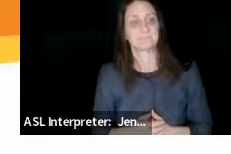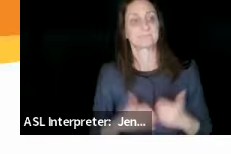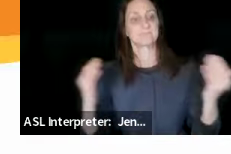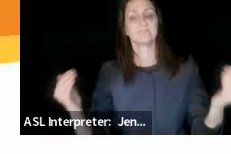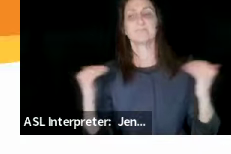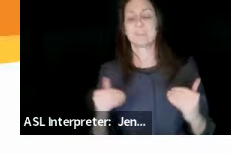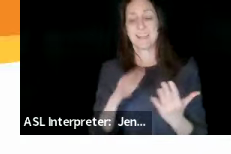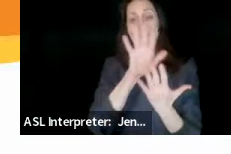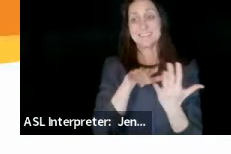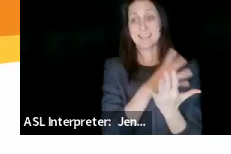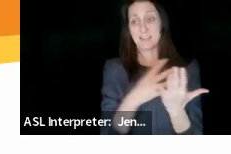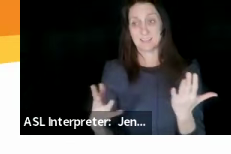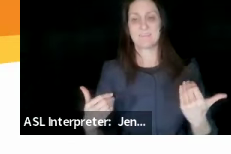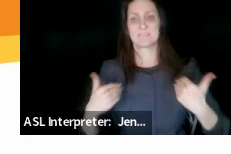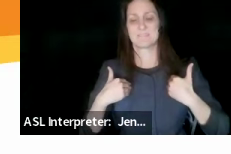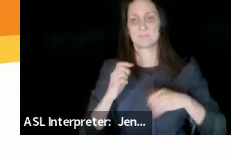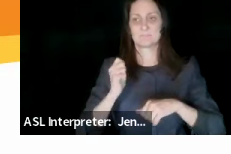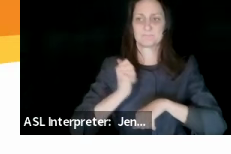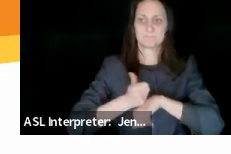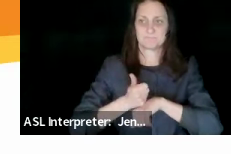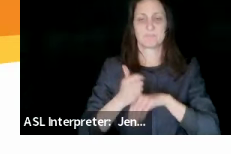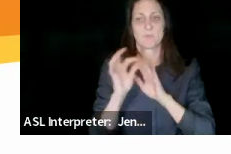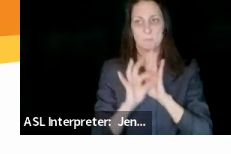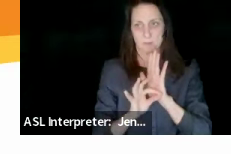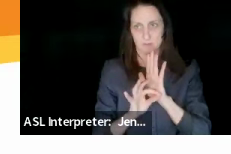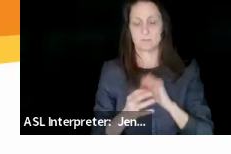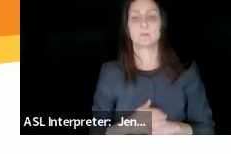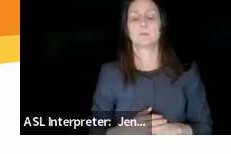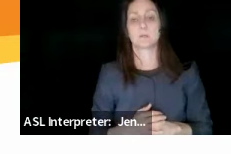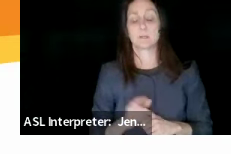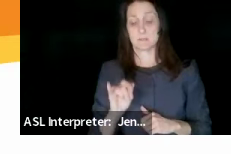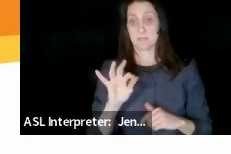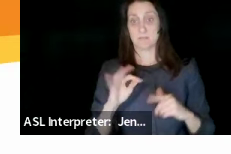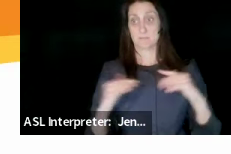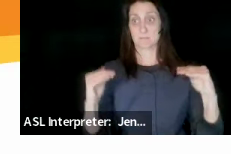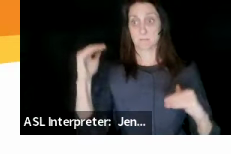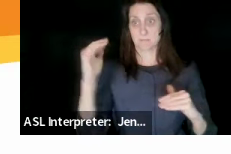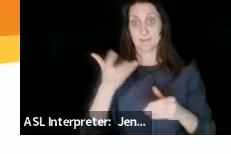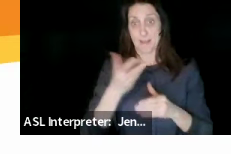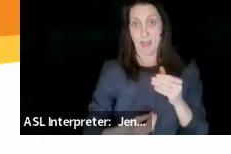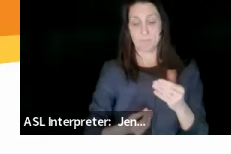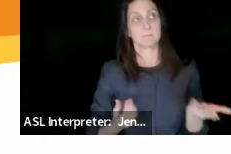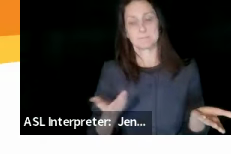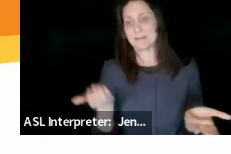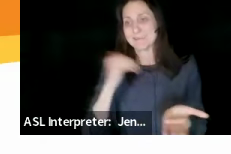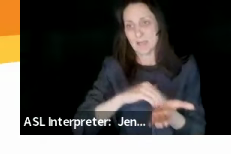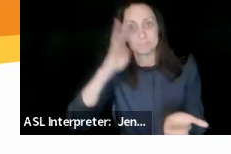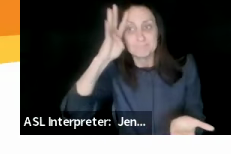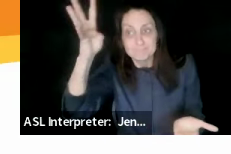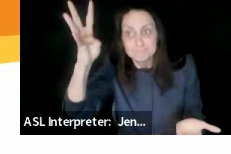What we do ask is that you explain the gap. So if your project is 100,000, you're